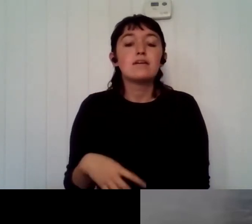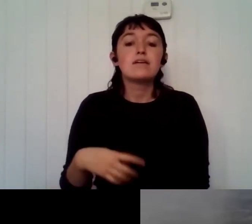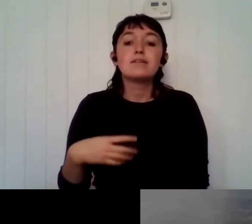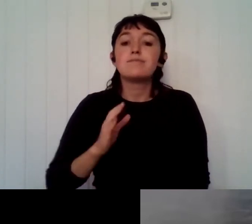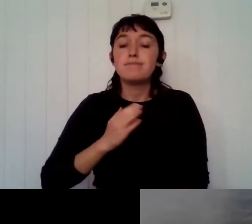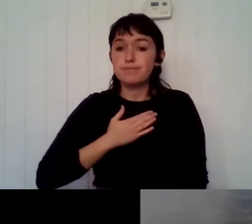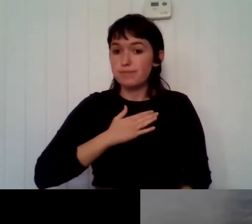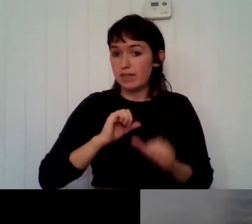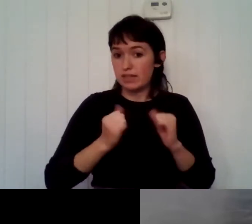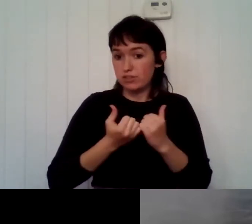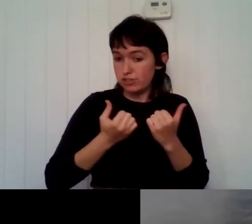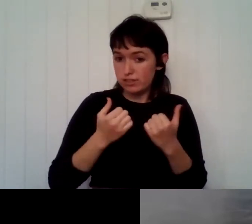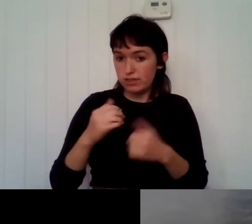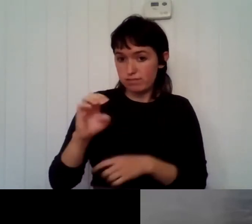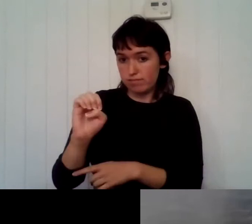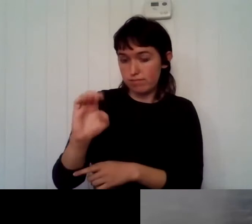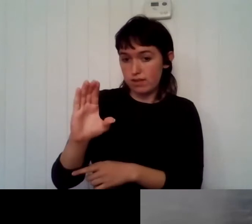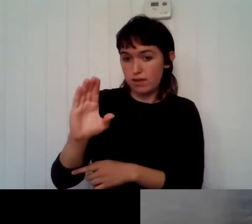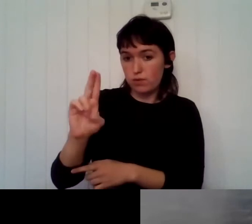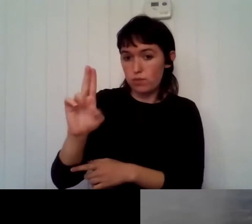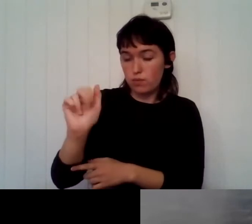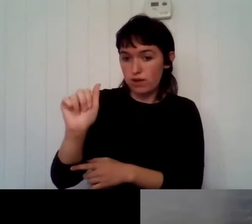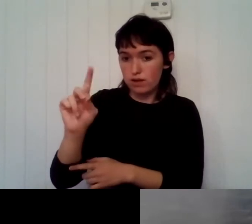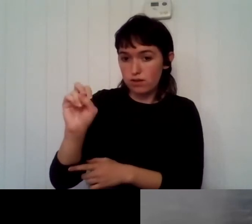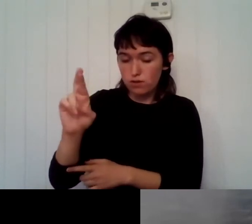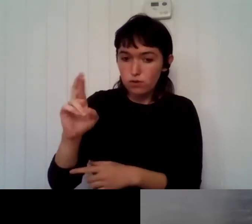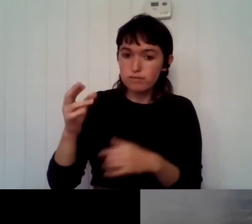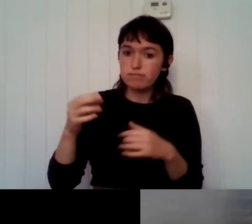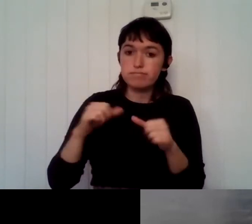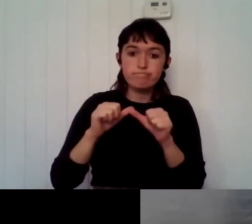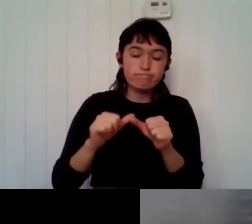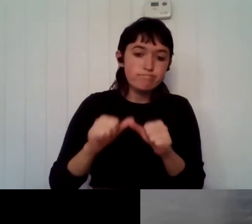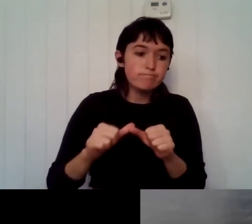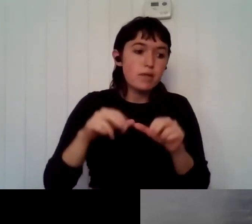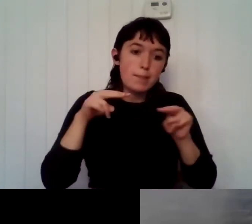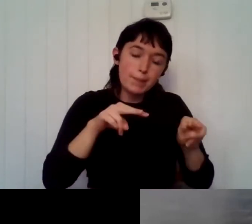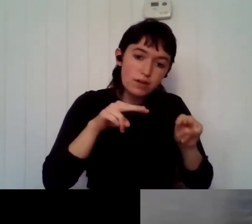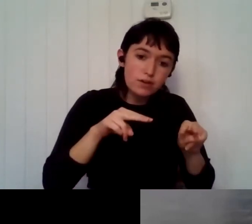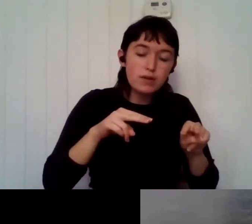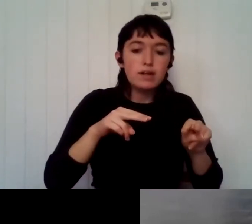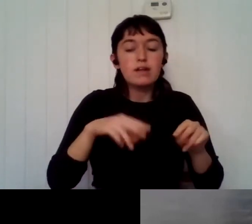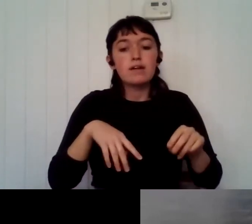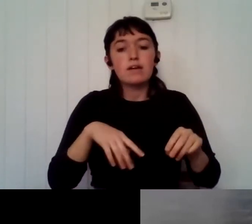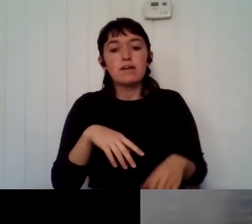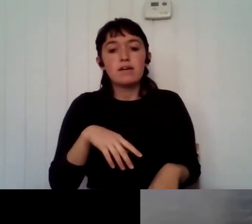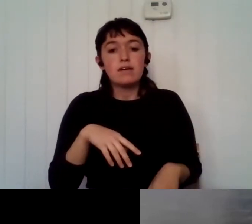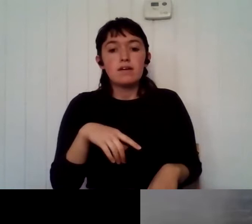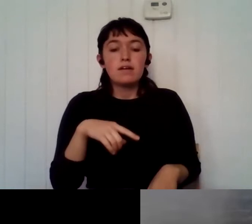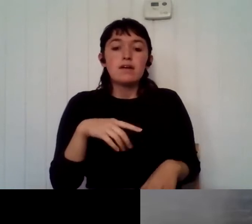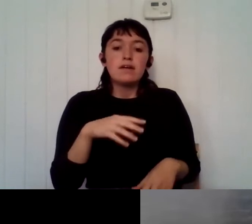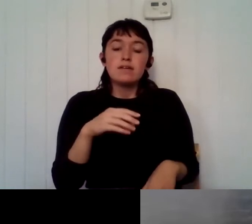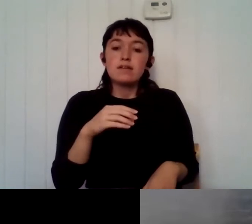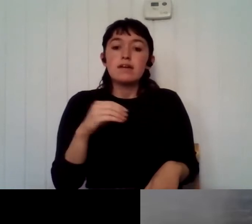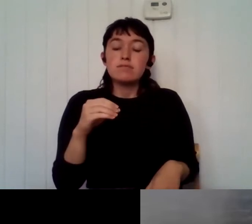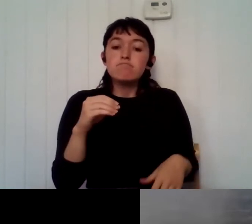continued to monitor with thermal cameras. They fly around, and then they point it at the crater. So